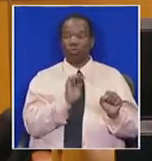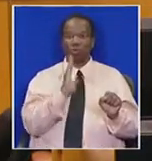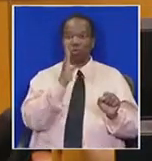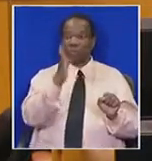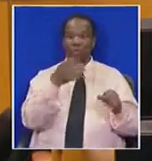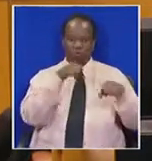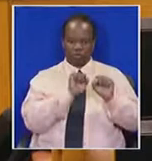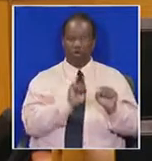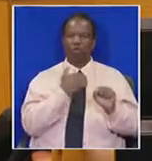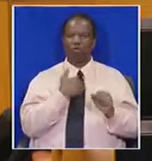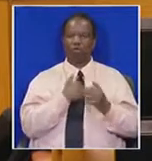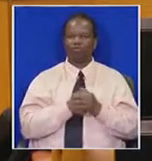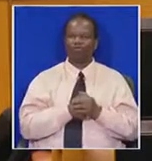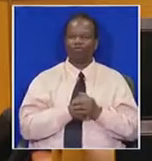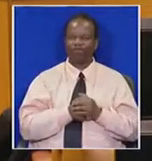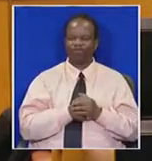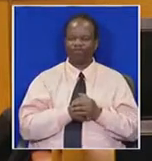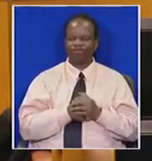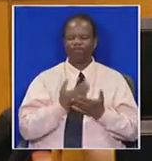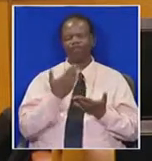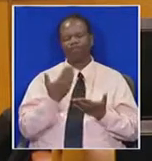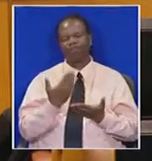Yes, sir. The question is this.